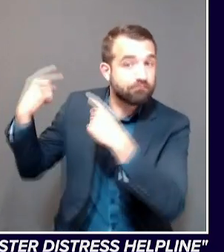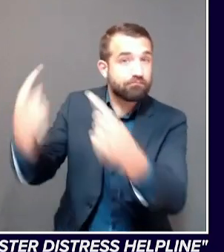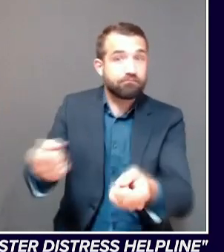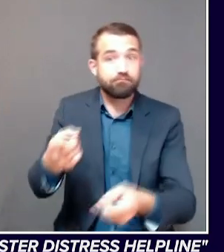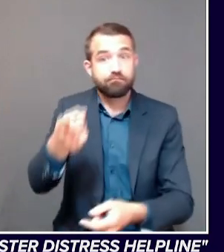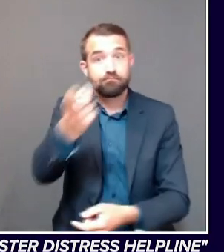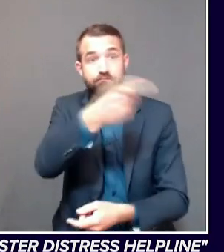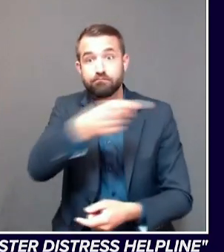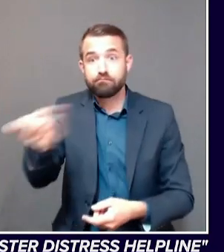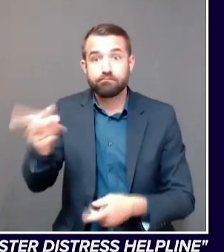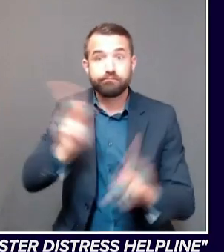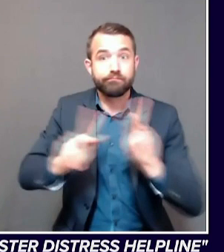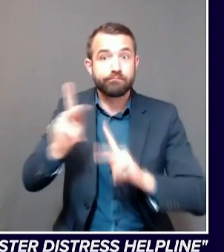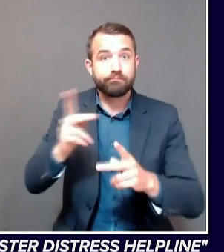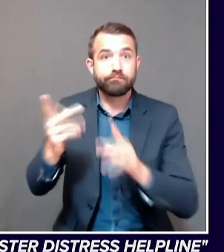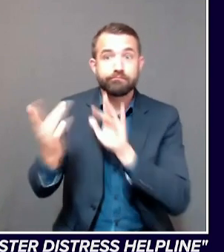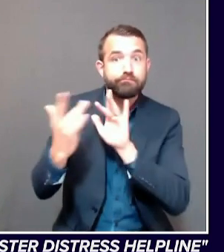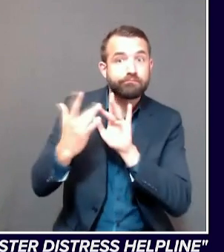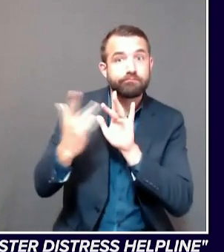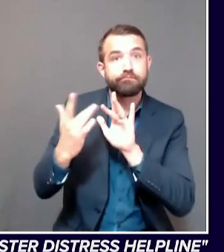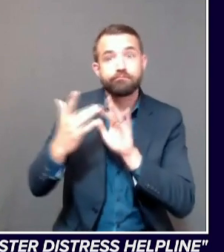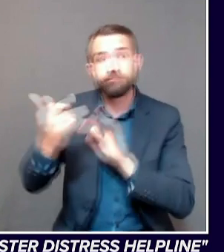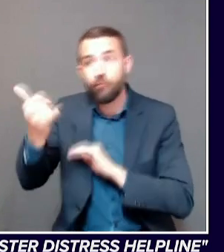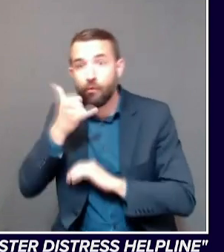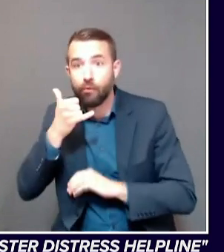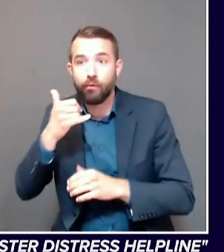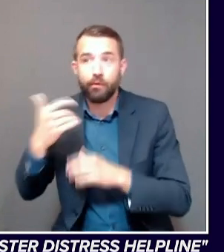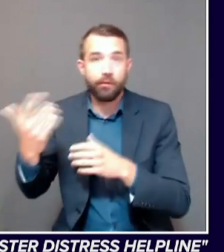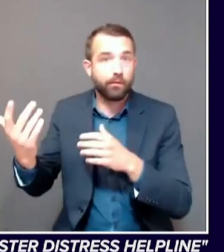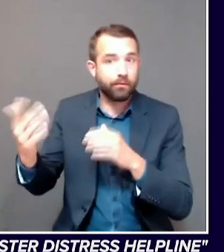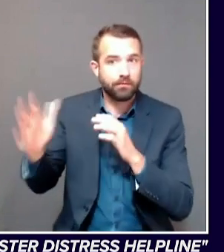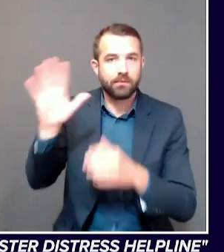activation, Maine CDC has fielded now